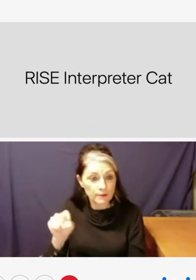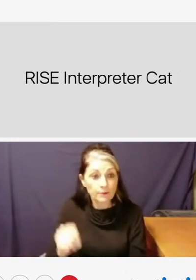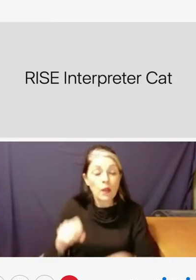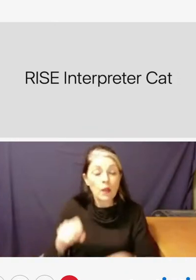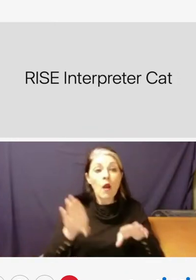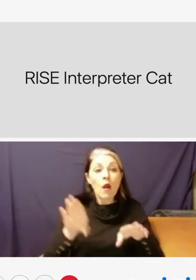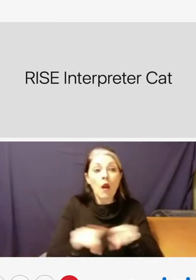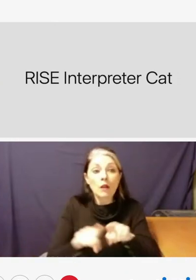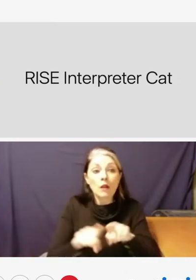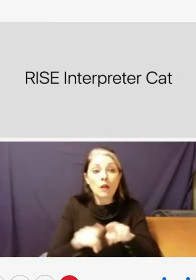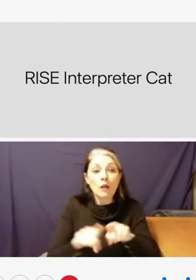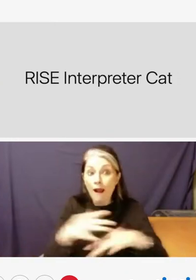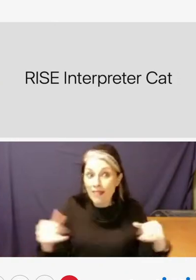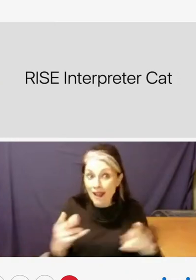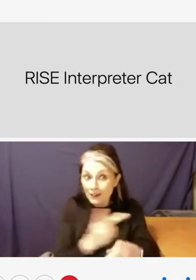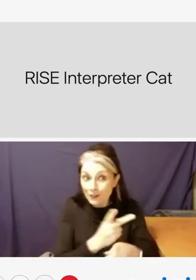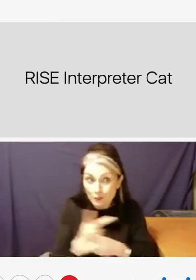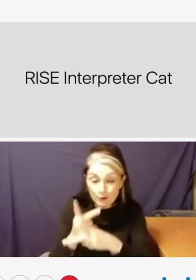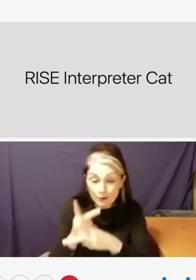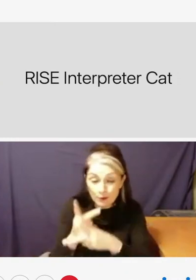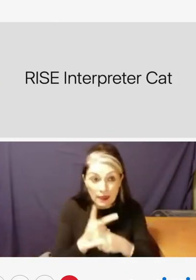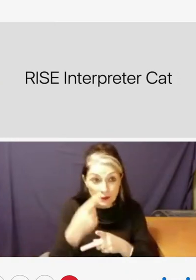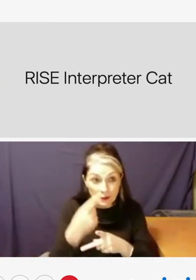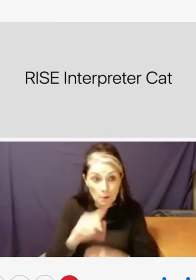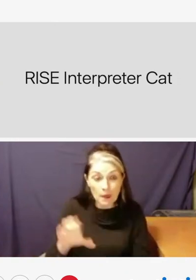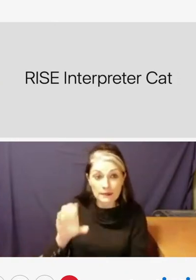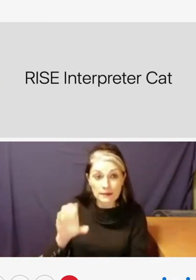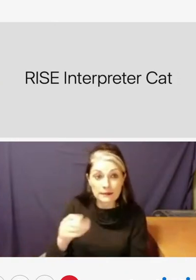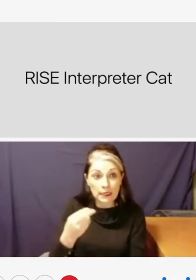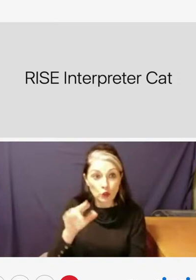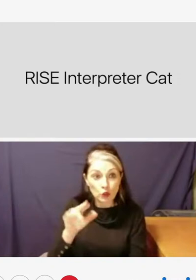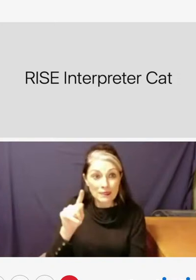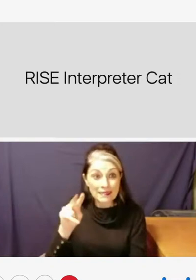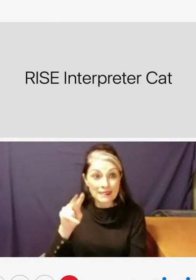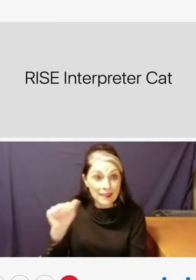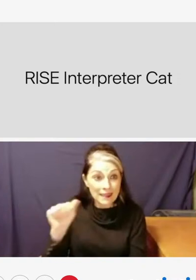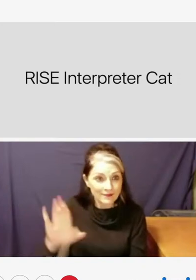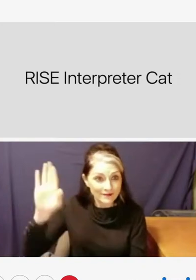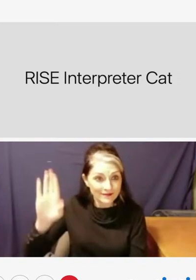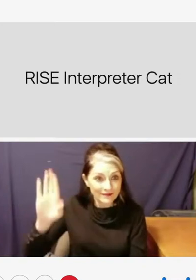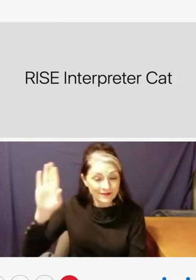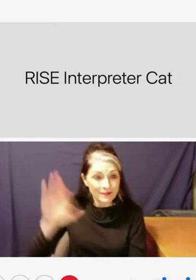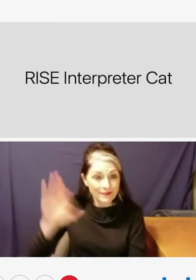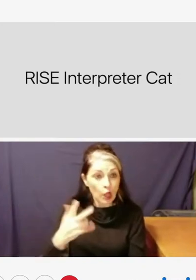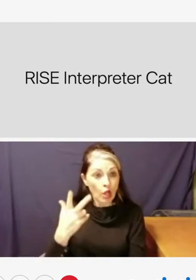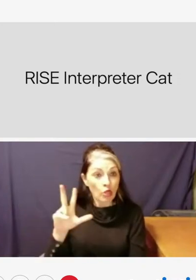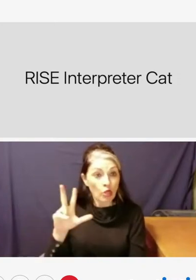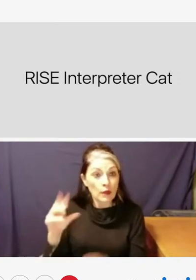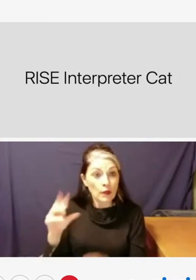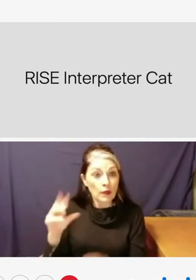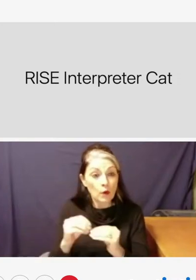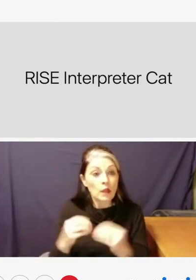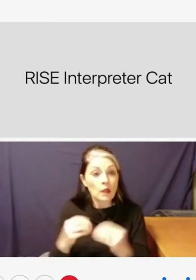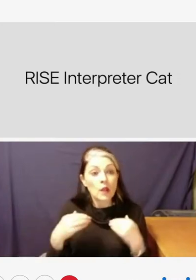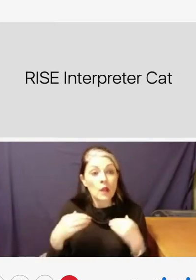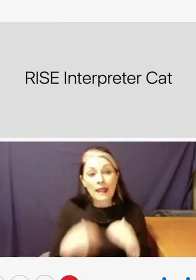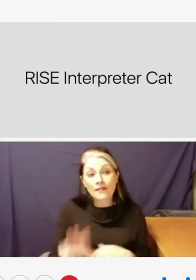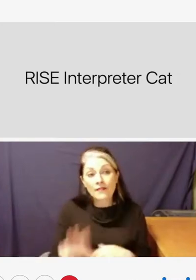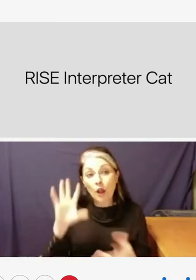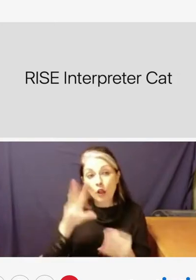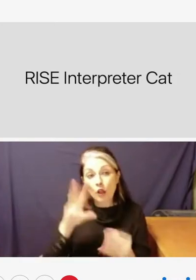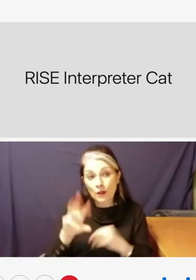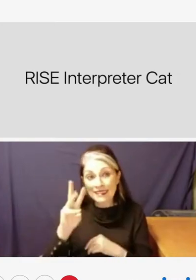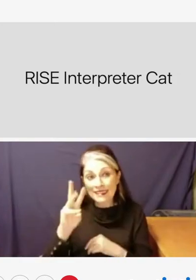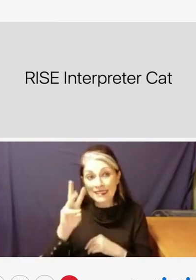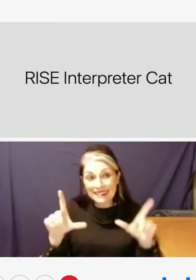Christina if you can just raise your hand please uh and we have three others so ultimately we have six licensed clinical therapists that are providing the supervision for all of